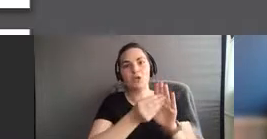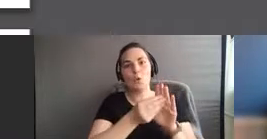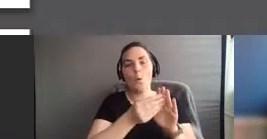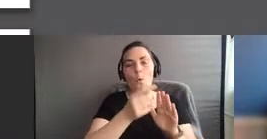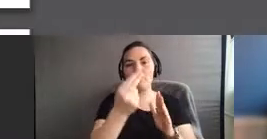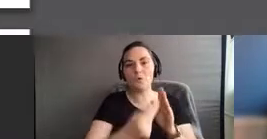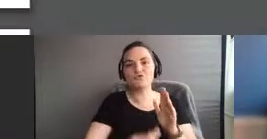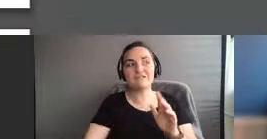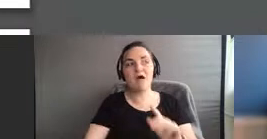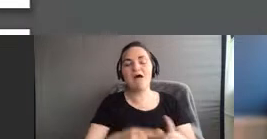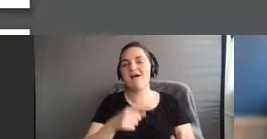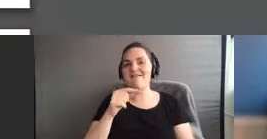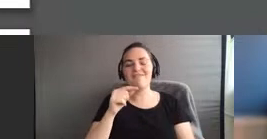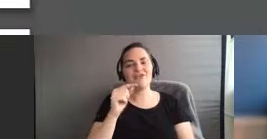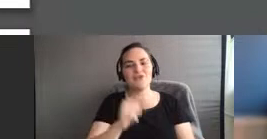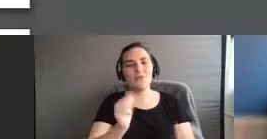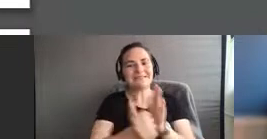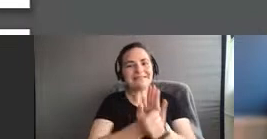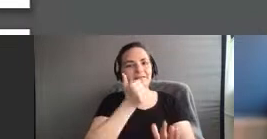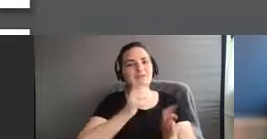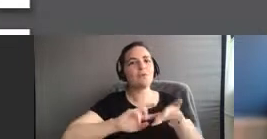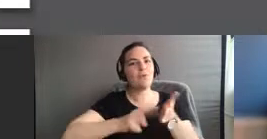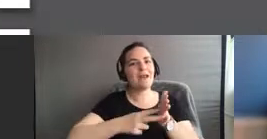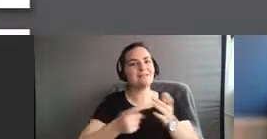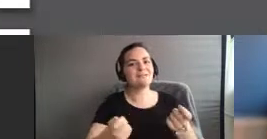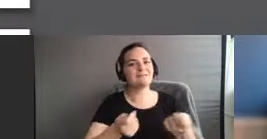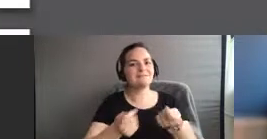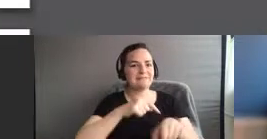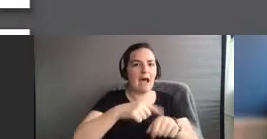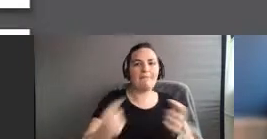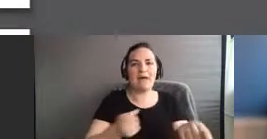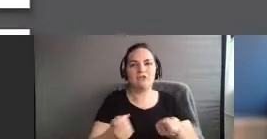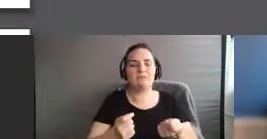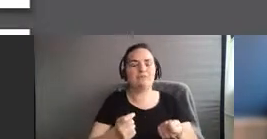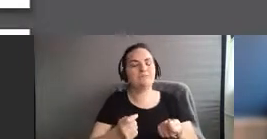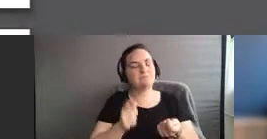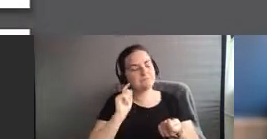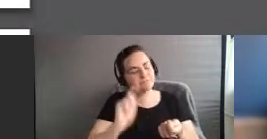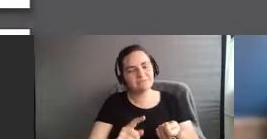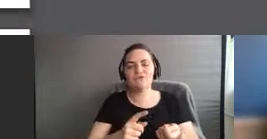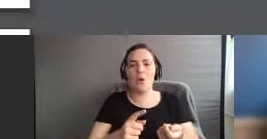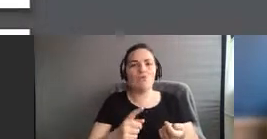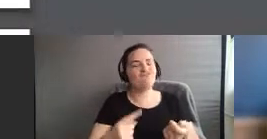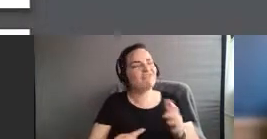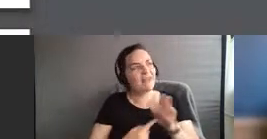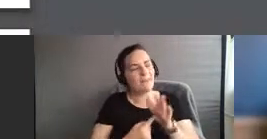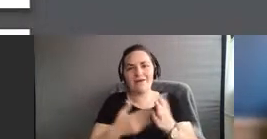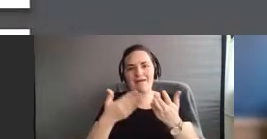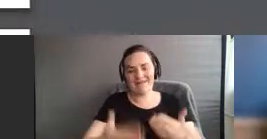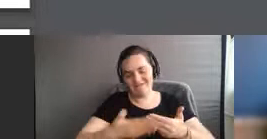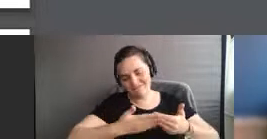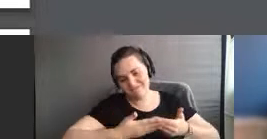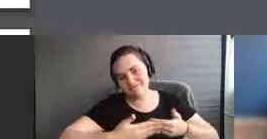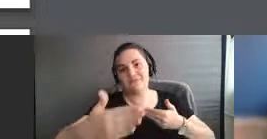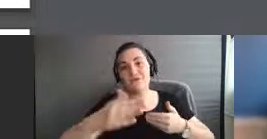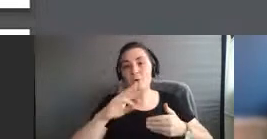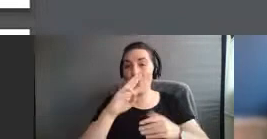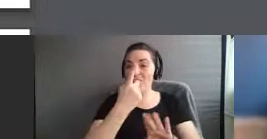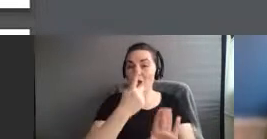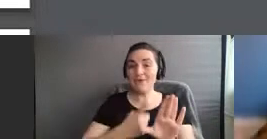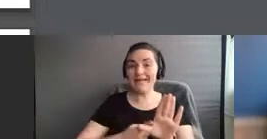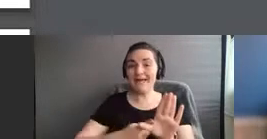skill is in organisation and planning, is in time management. So the time management kicks in now. For all of your third year